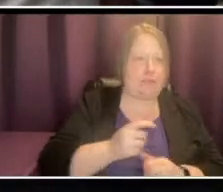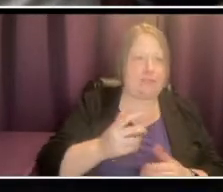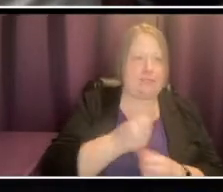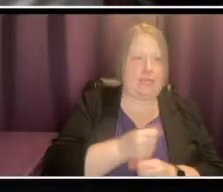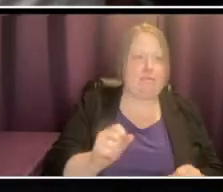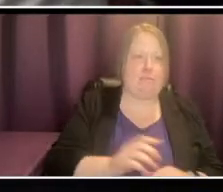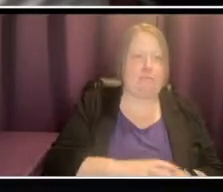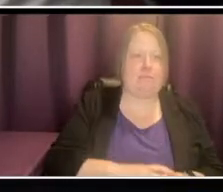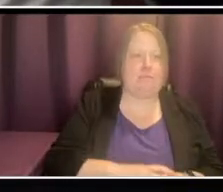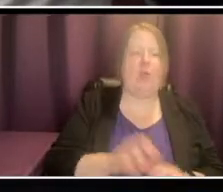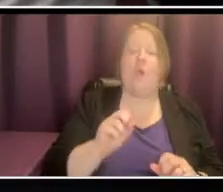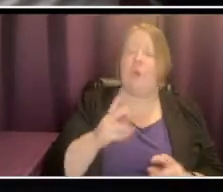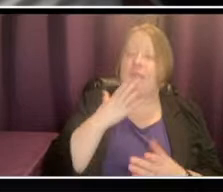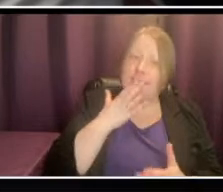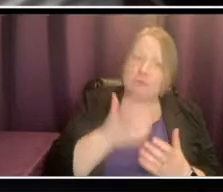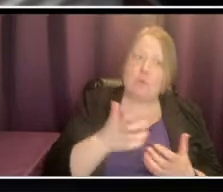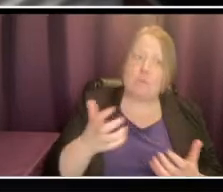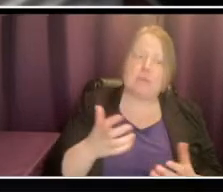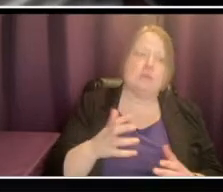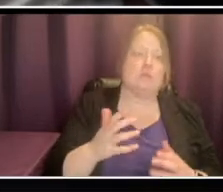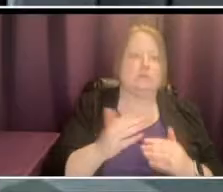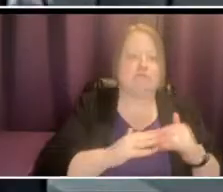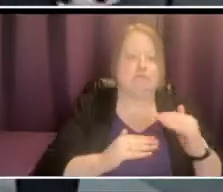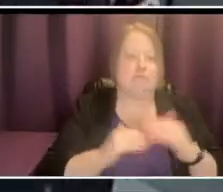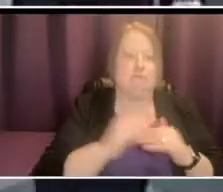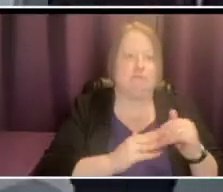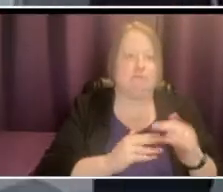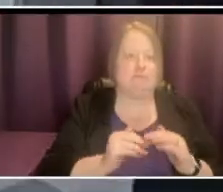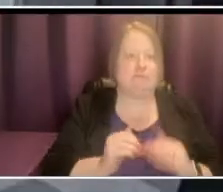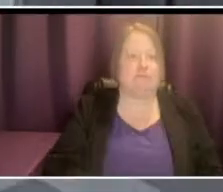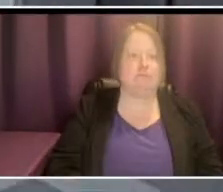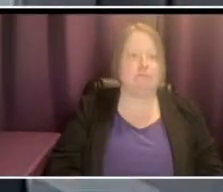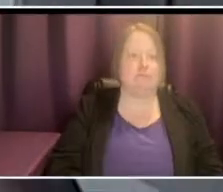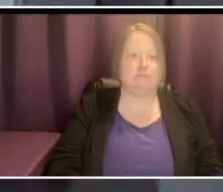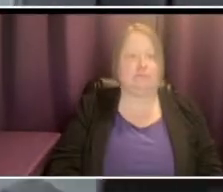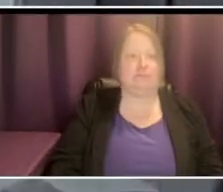Thank you very much, Mr. Vice President. Good news.